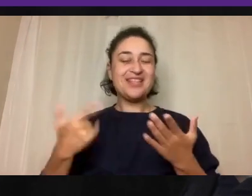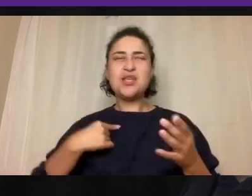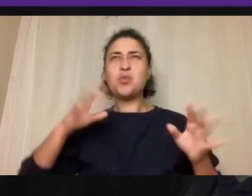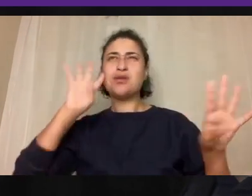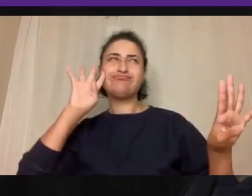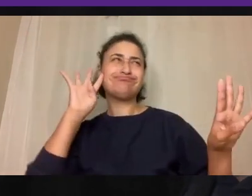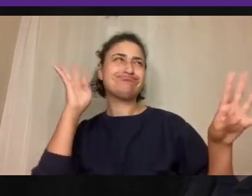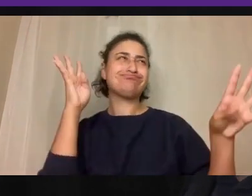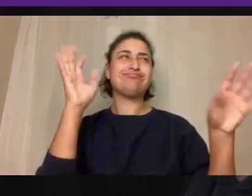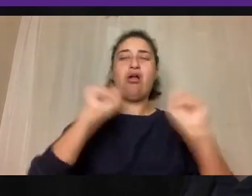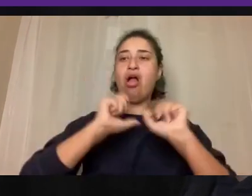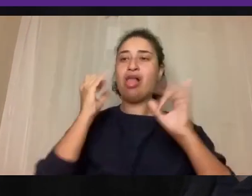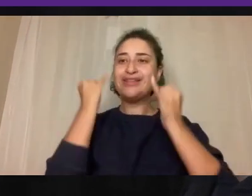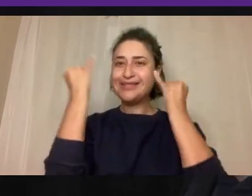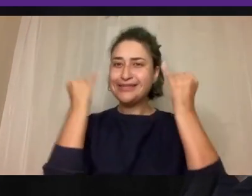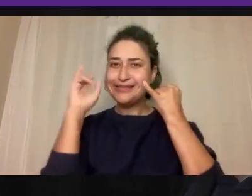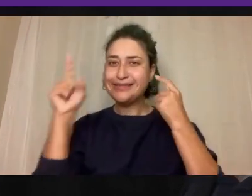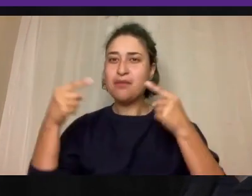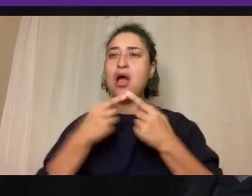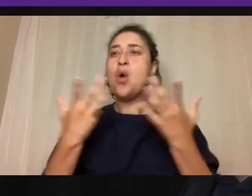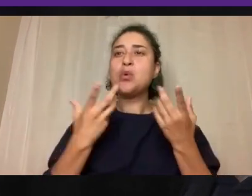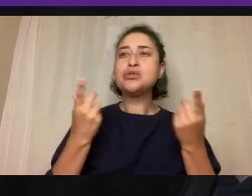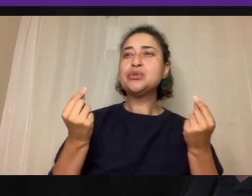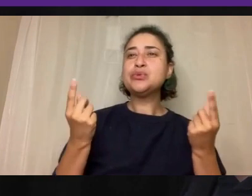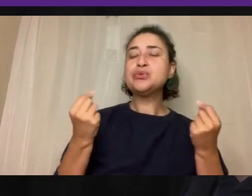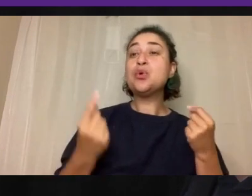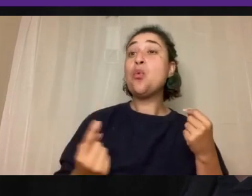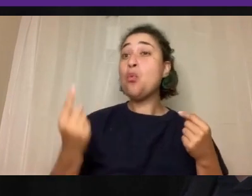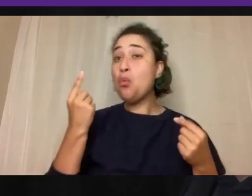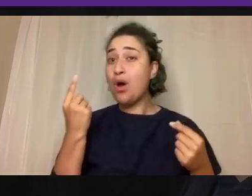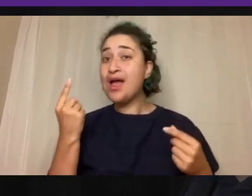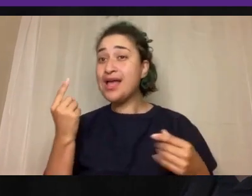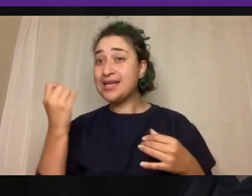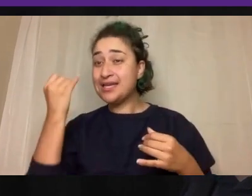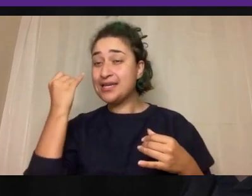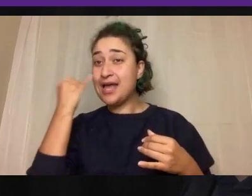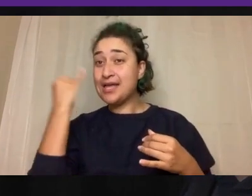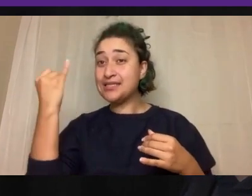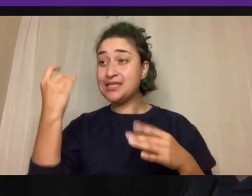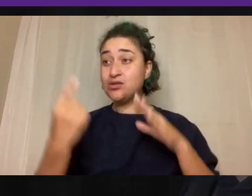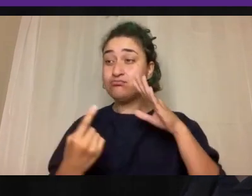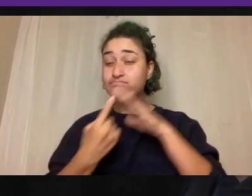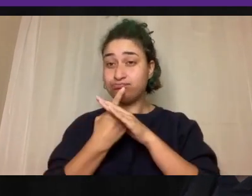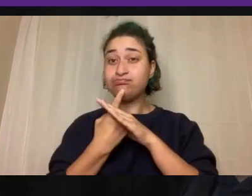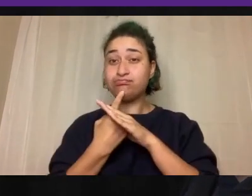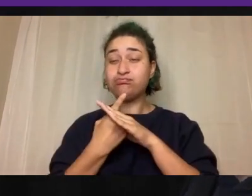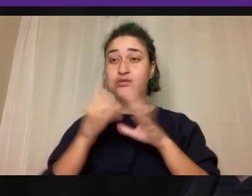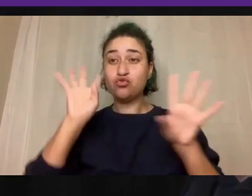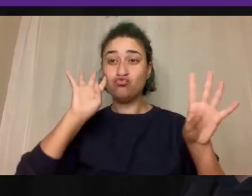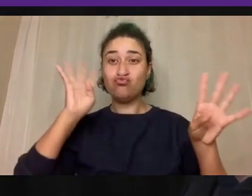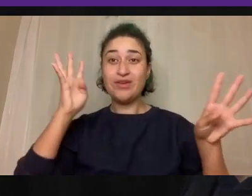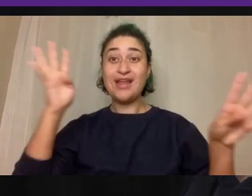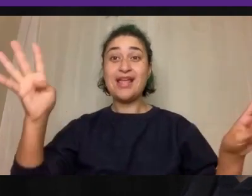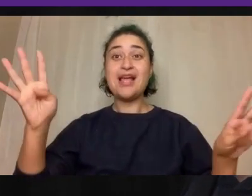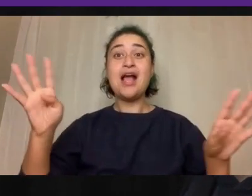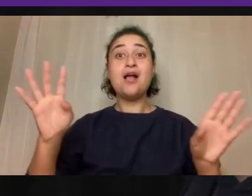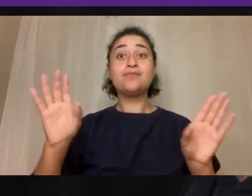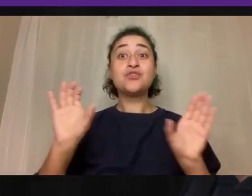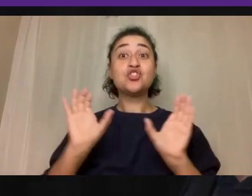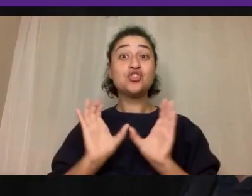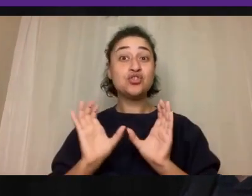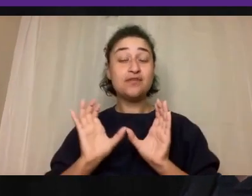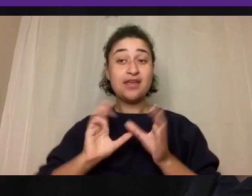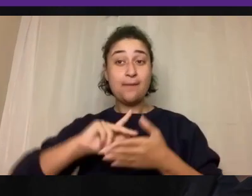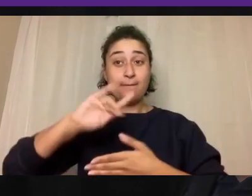ideas about what to do. And one of them was creating a certificate program in Black and